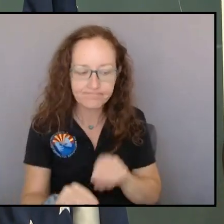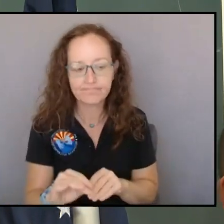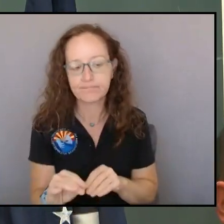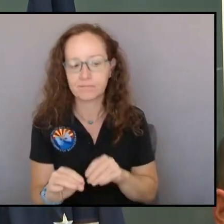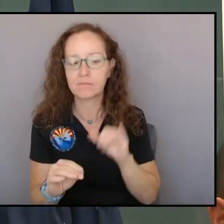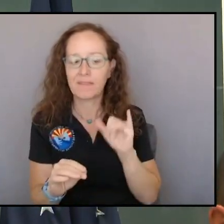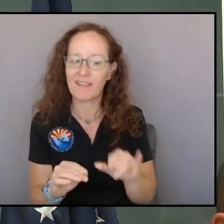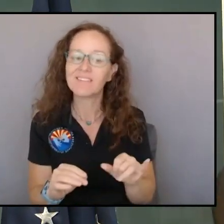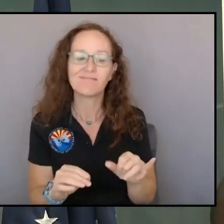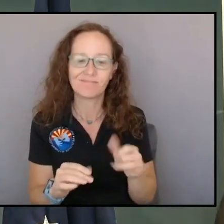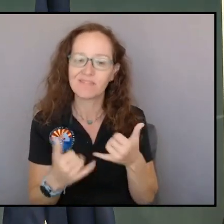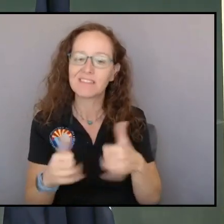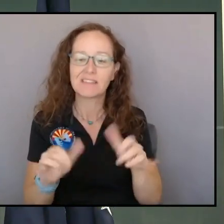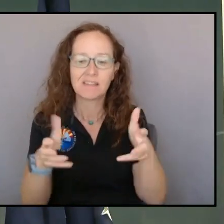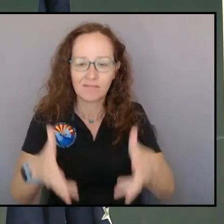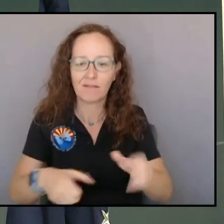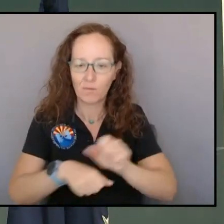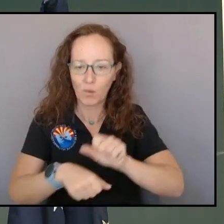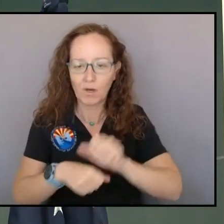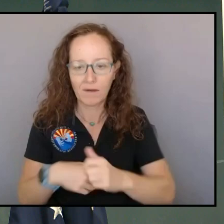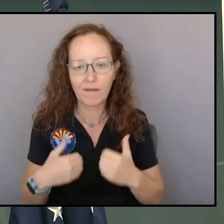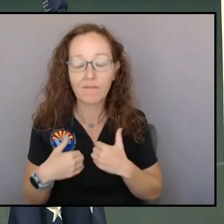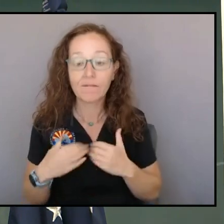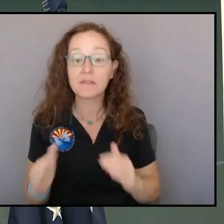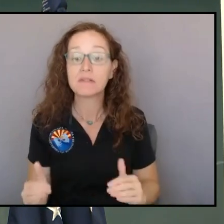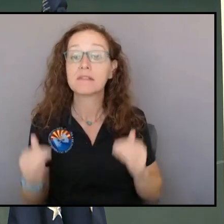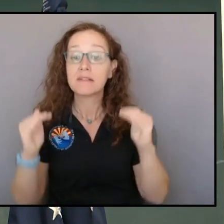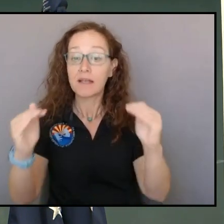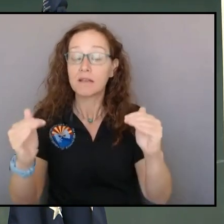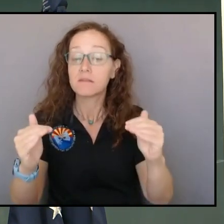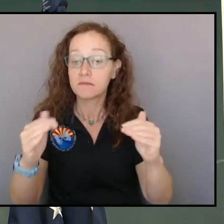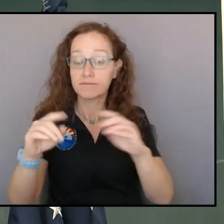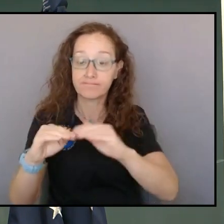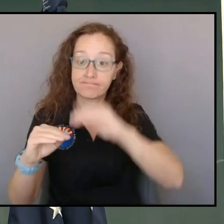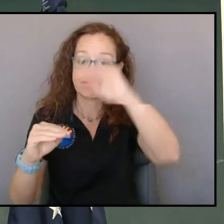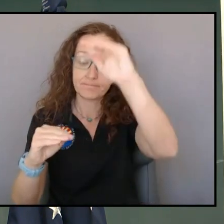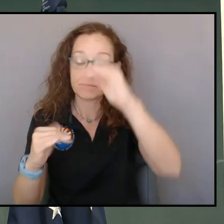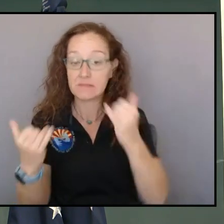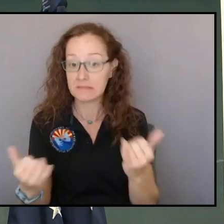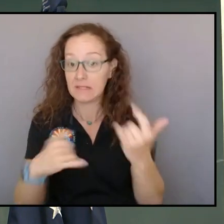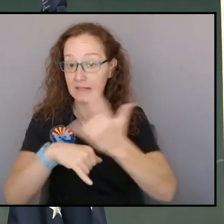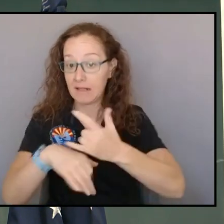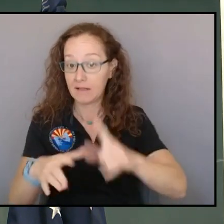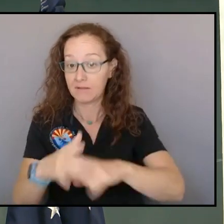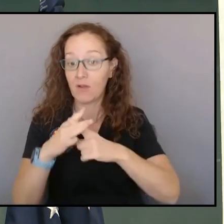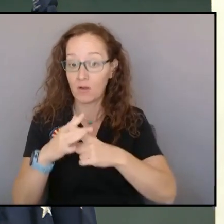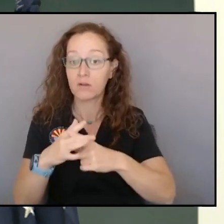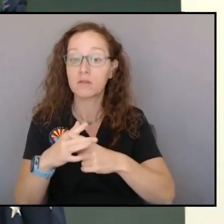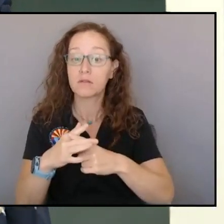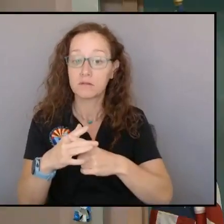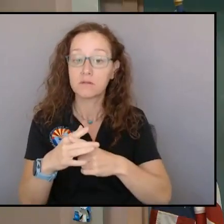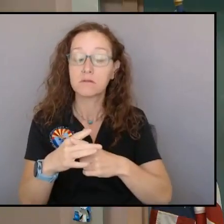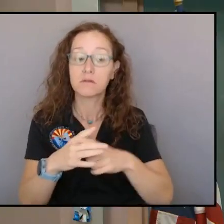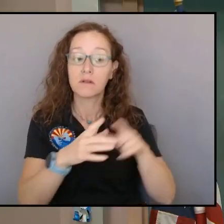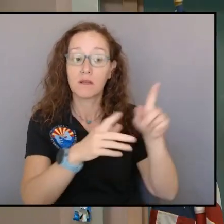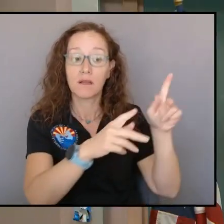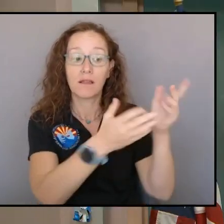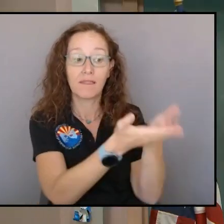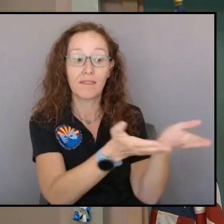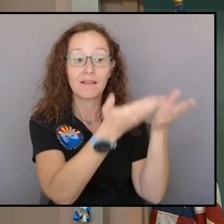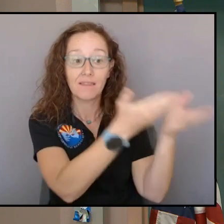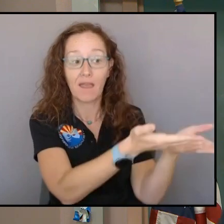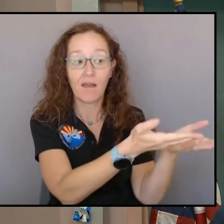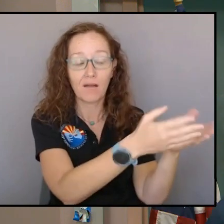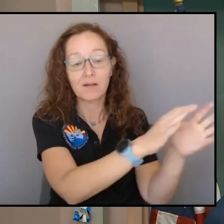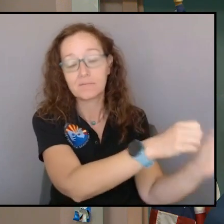and it's happening today, is we have a lot of crews, and we're starting to shift a lot of the stuff over here to allow our suppression repair folks to come